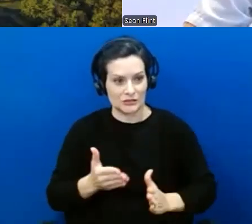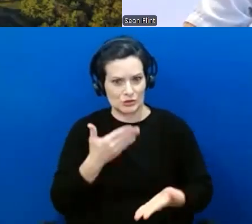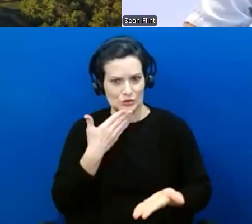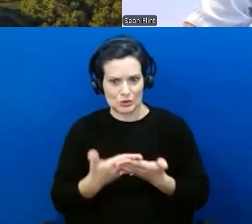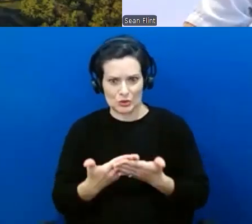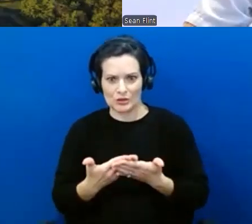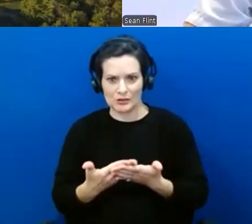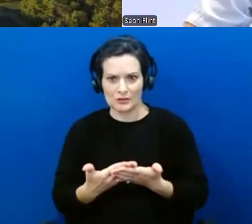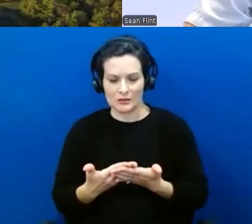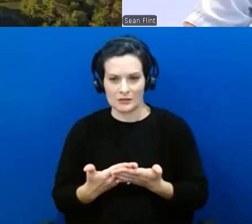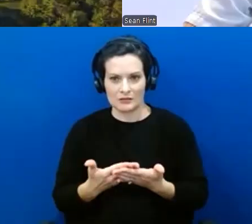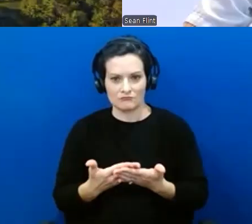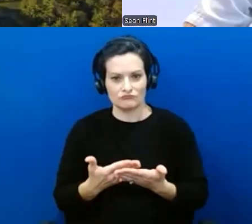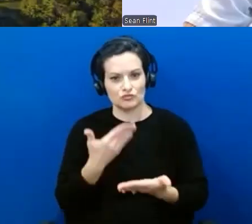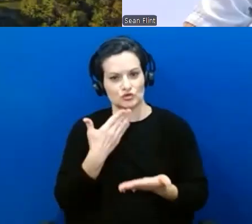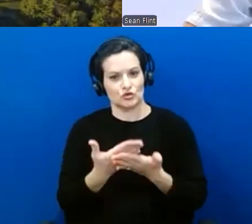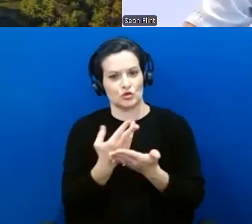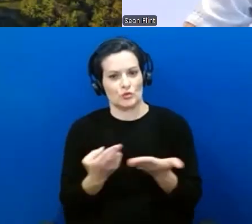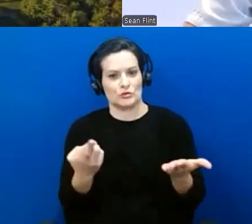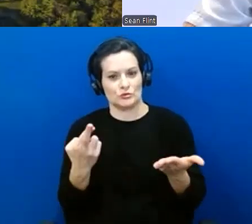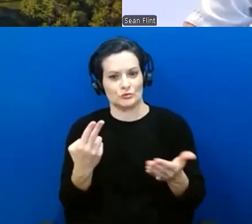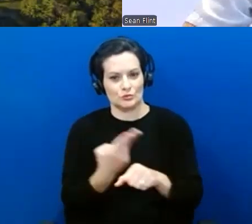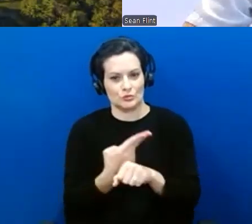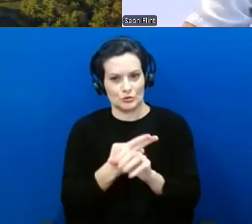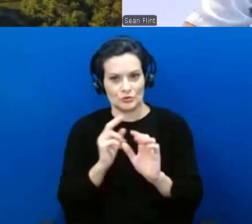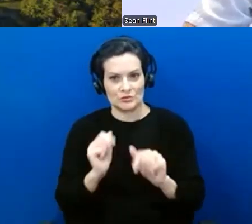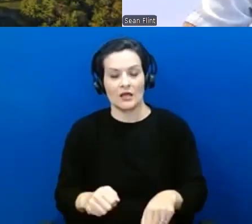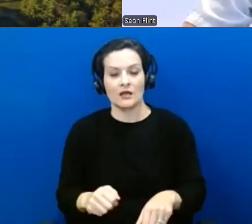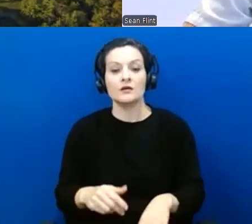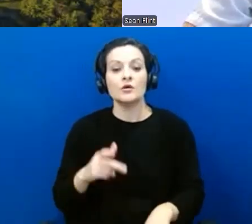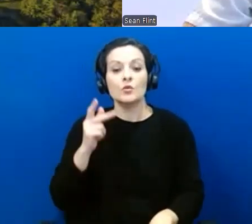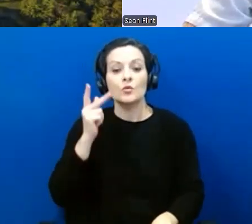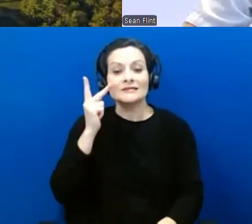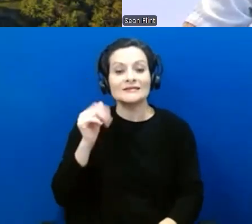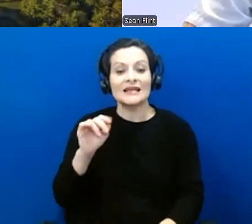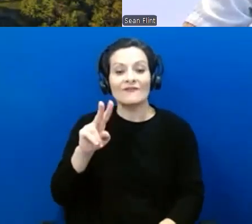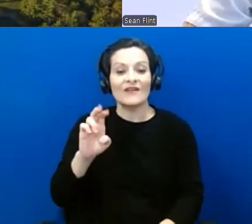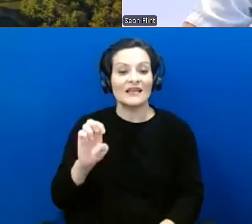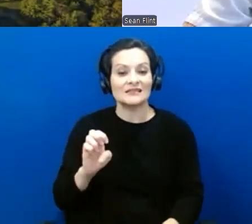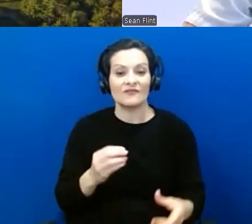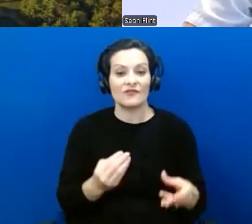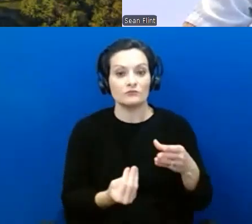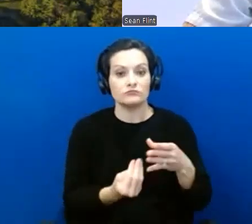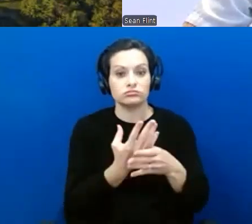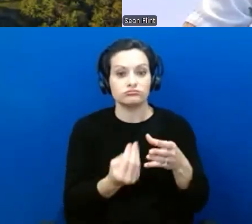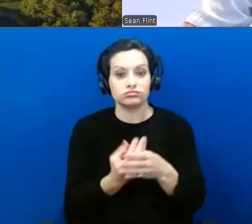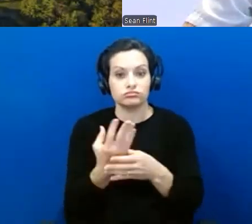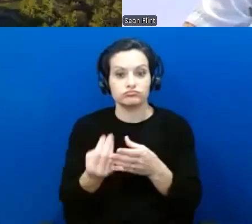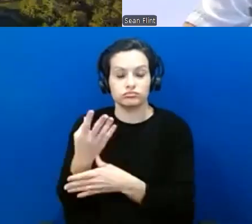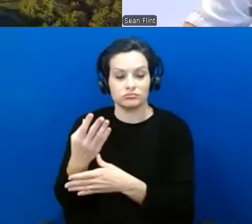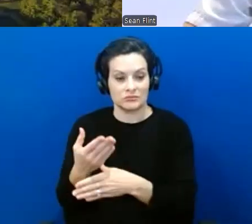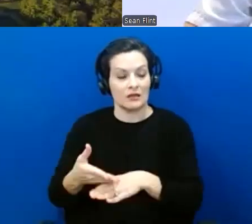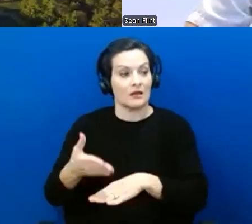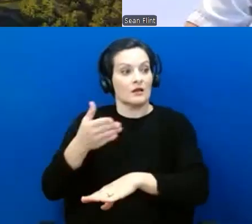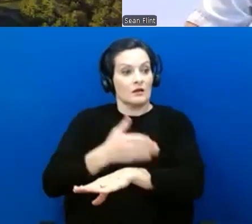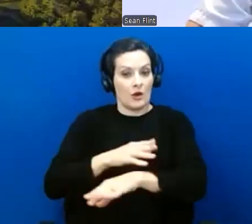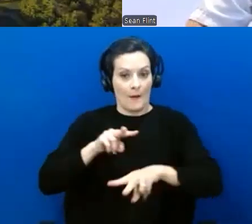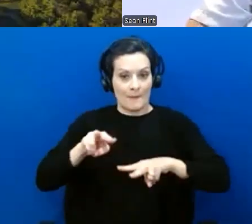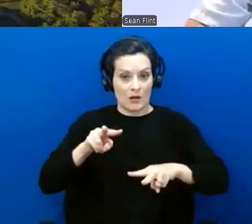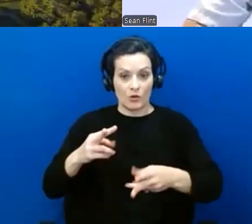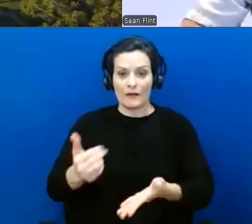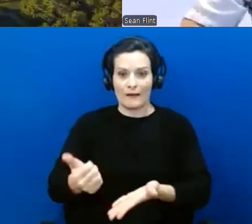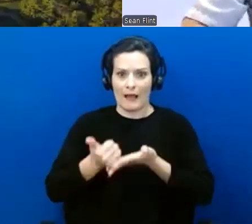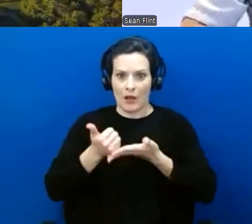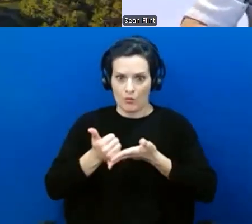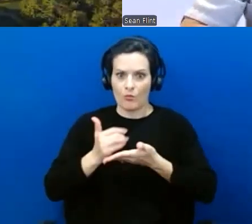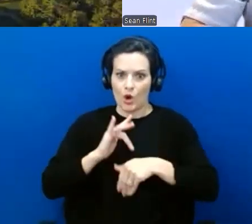Or, you know, we have invasive plants popping up all over the place. And so more monitoring is like always helpful for early intervention.